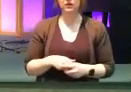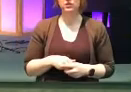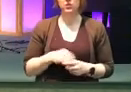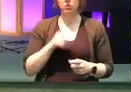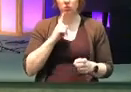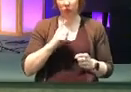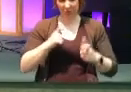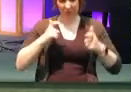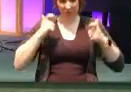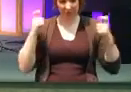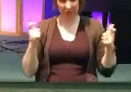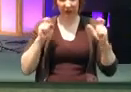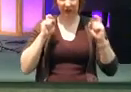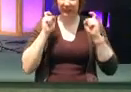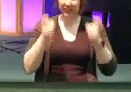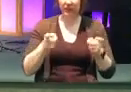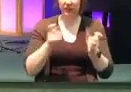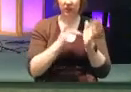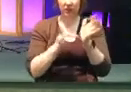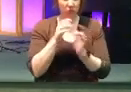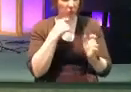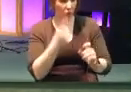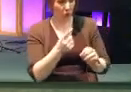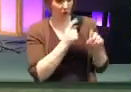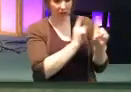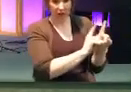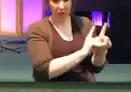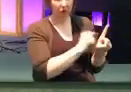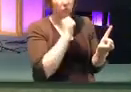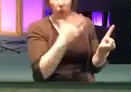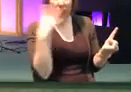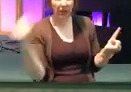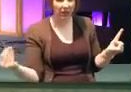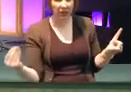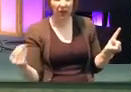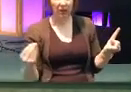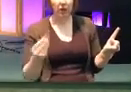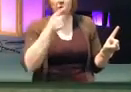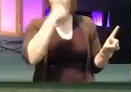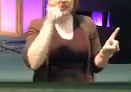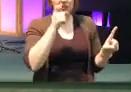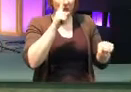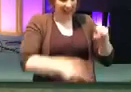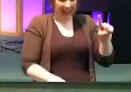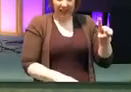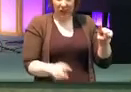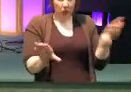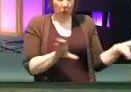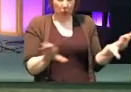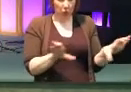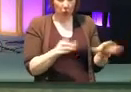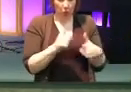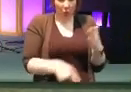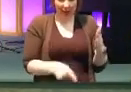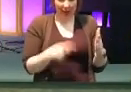a significant gift. And Jesus said to his disciples, don't leave, because you cannot do what I've called you to do